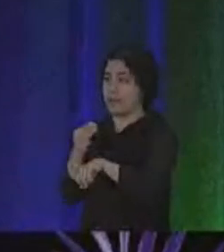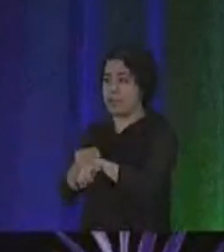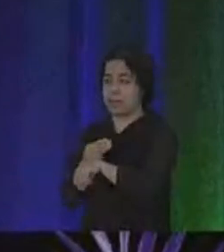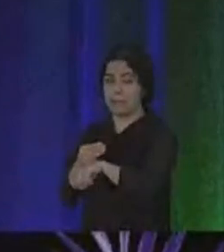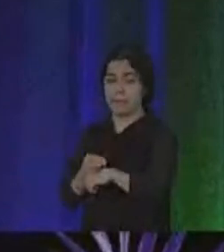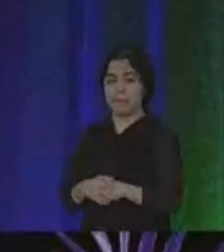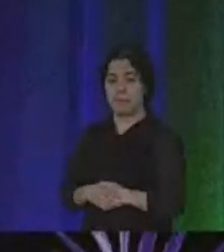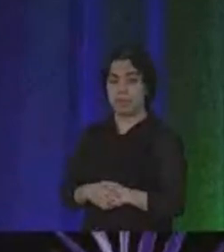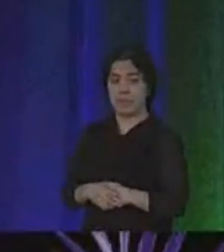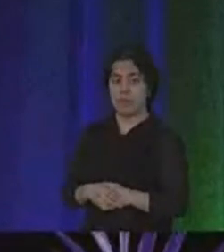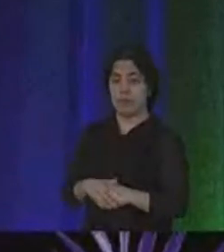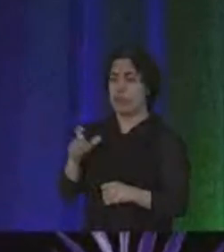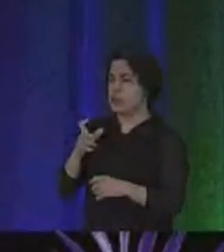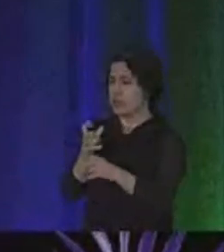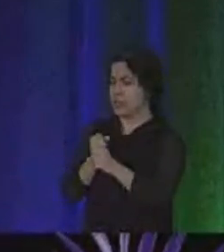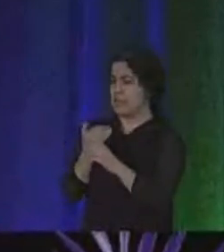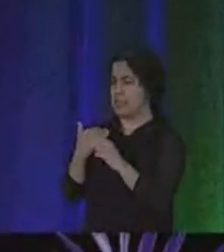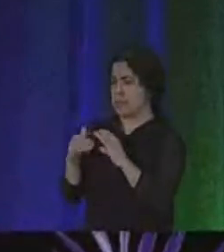And I should get an email.